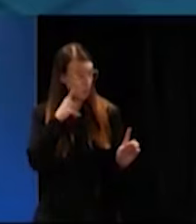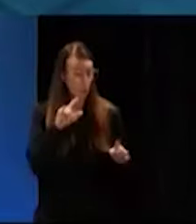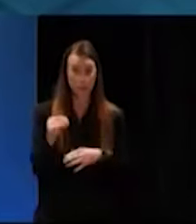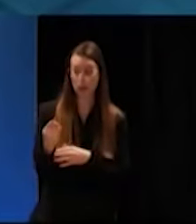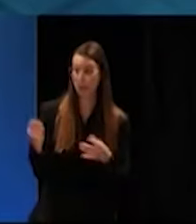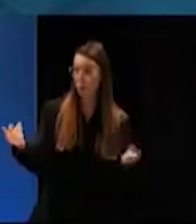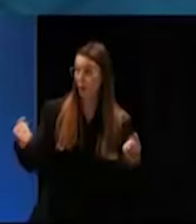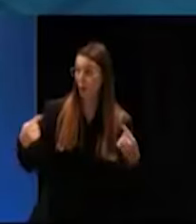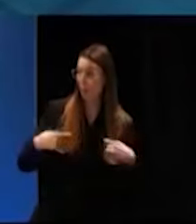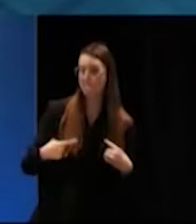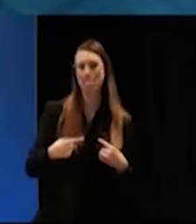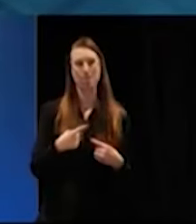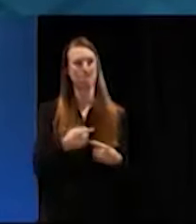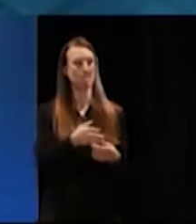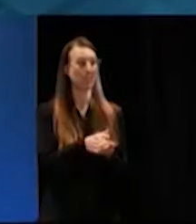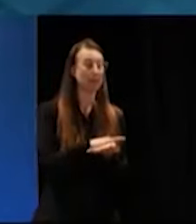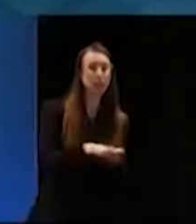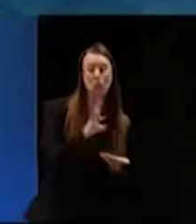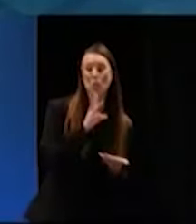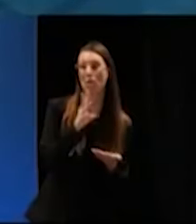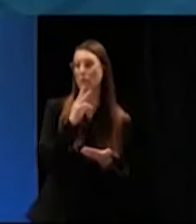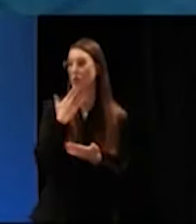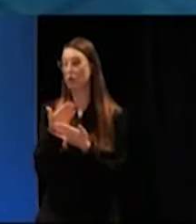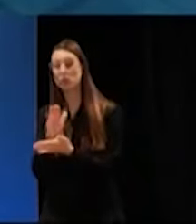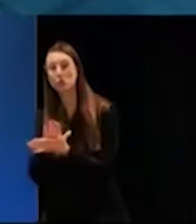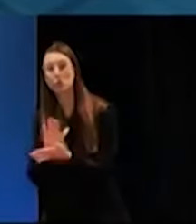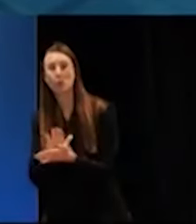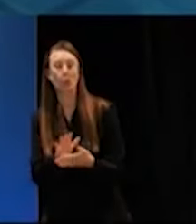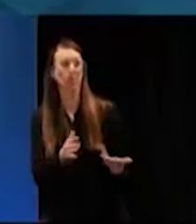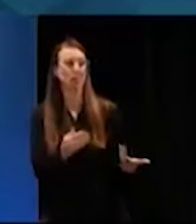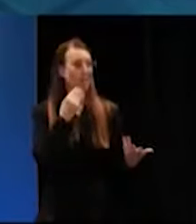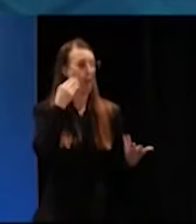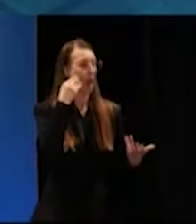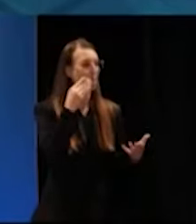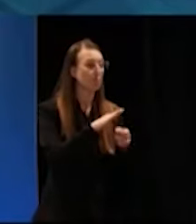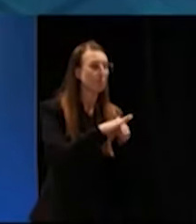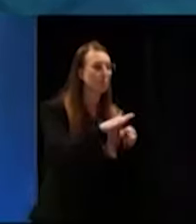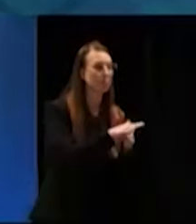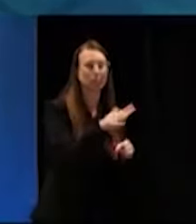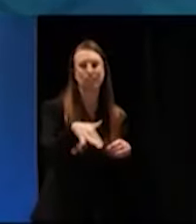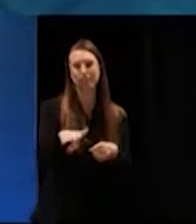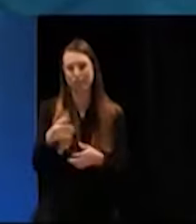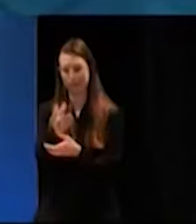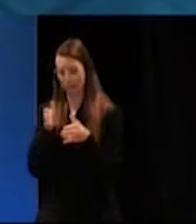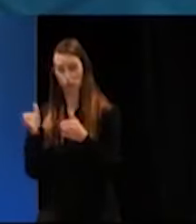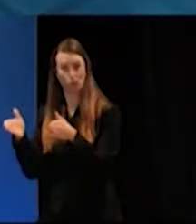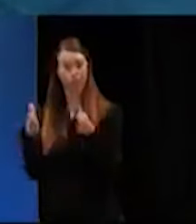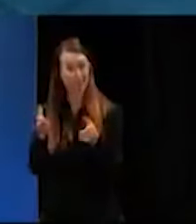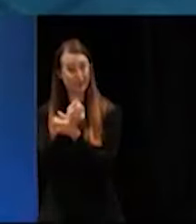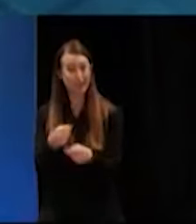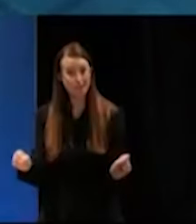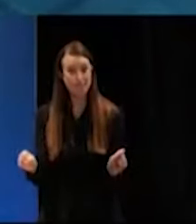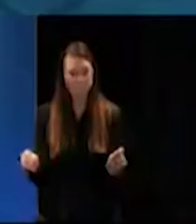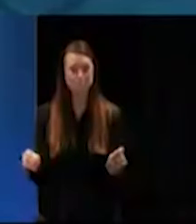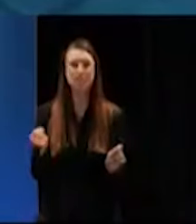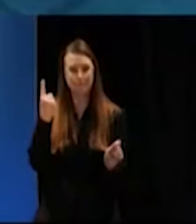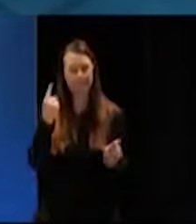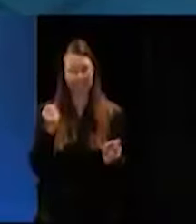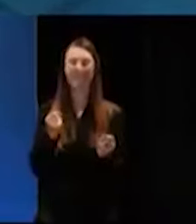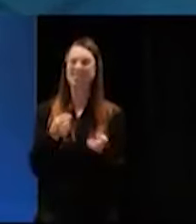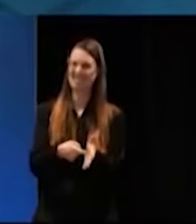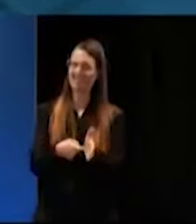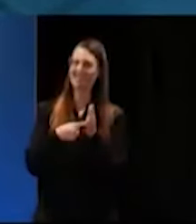water, good schools, plentiful housing, working on that, safe streets, but also lots and lots and lots of electricity.